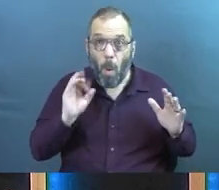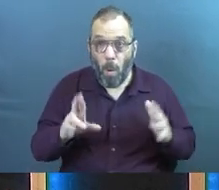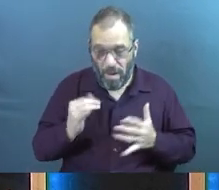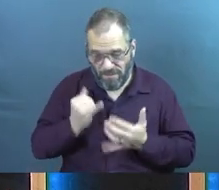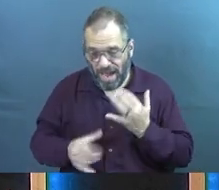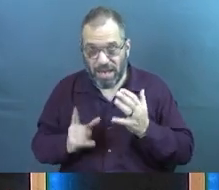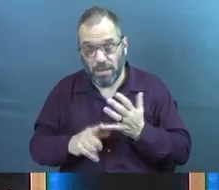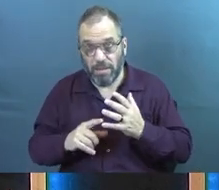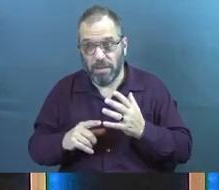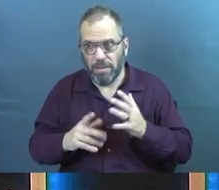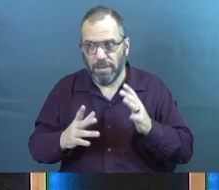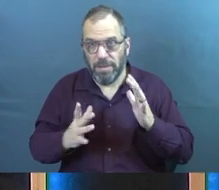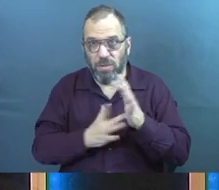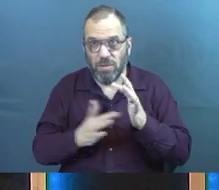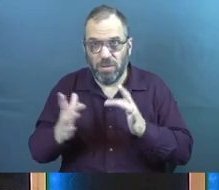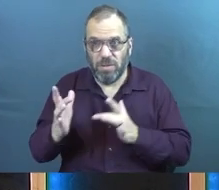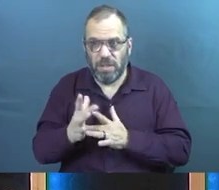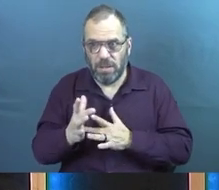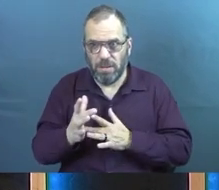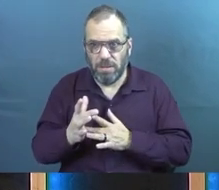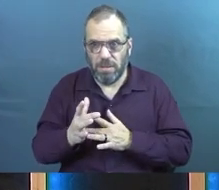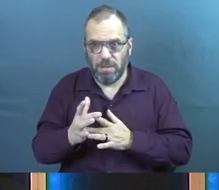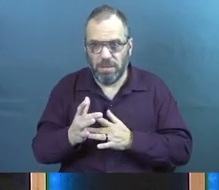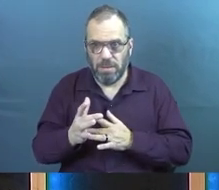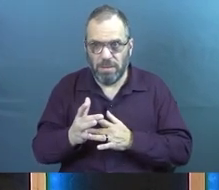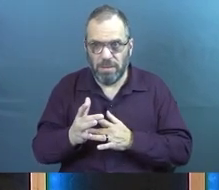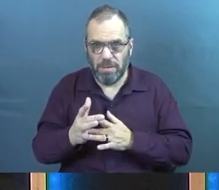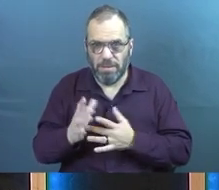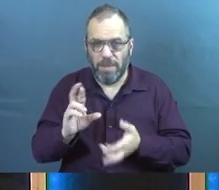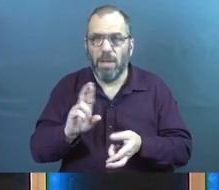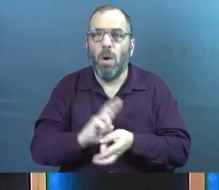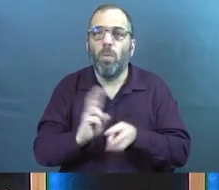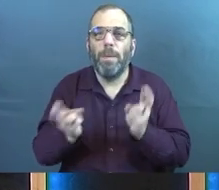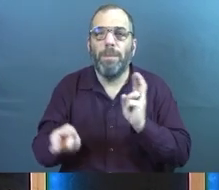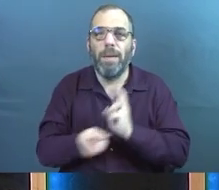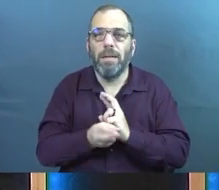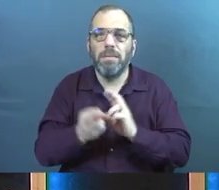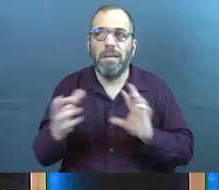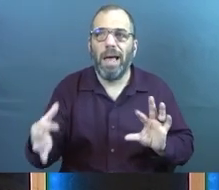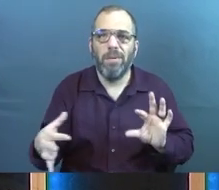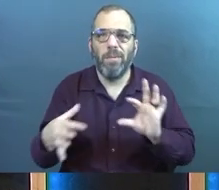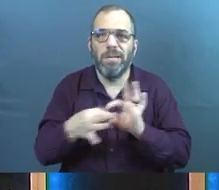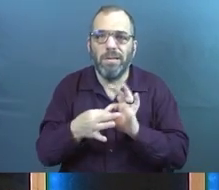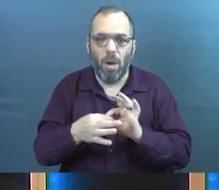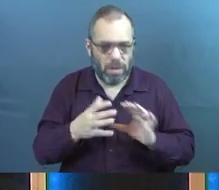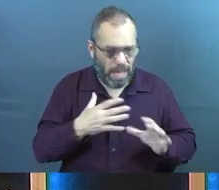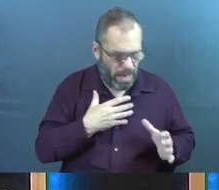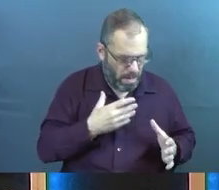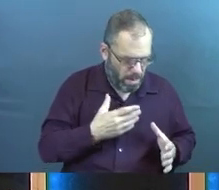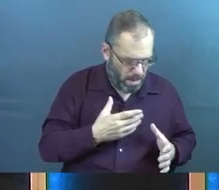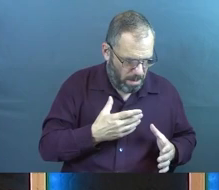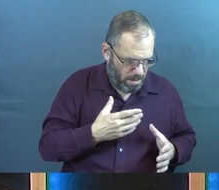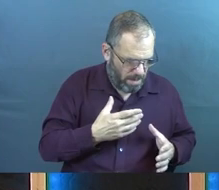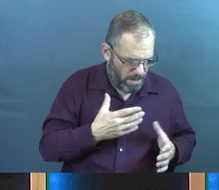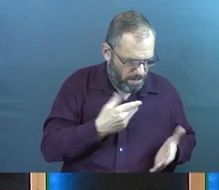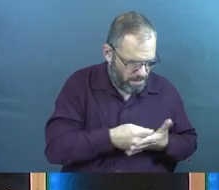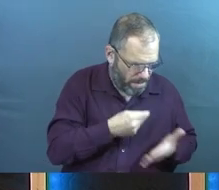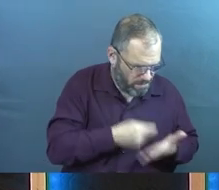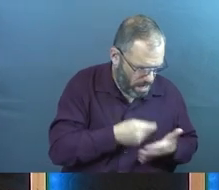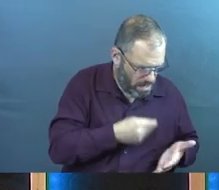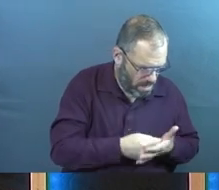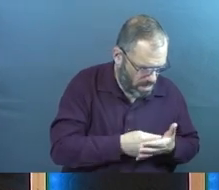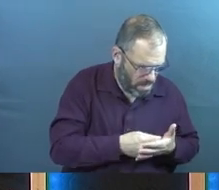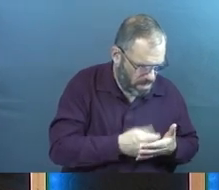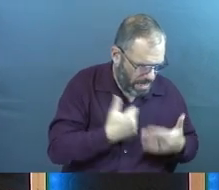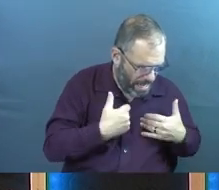us, receiving Jesus looks like repentance and restitution, right? Half my wealth, Lord, and even more. Four times what